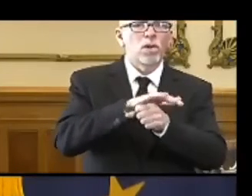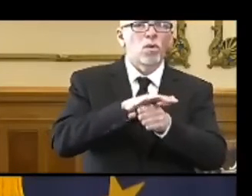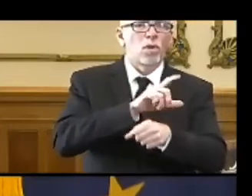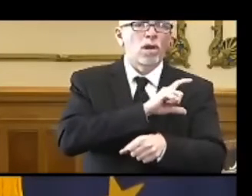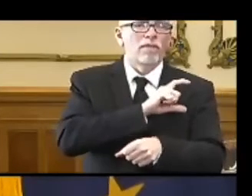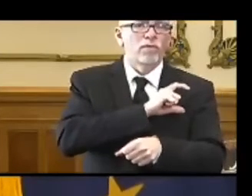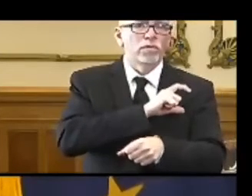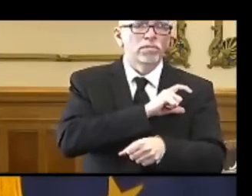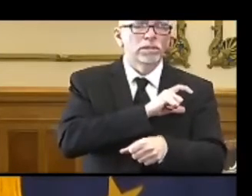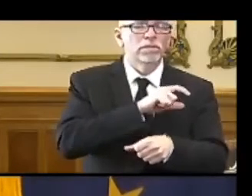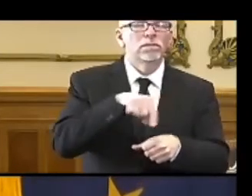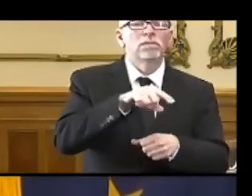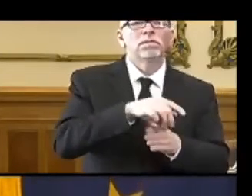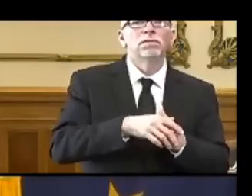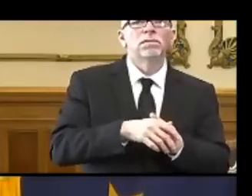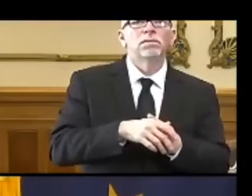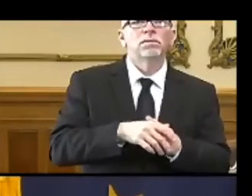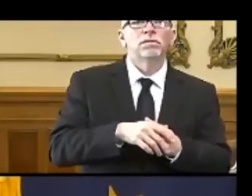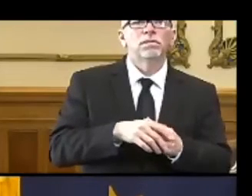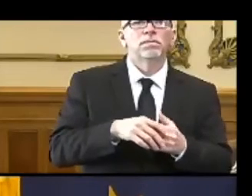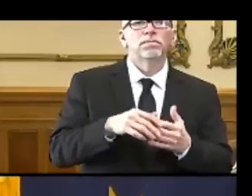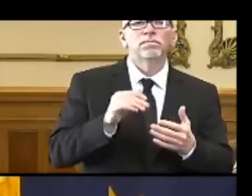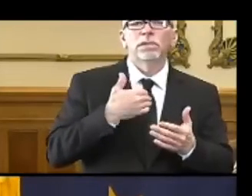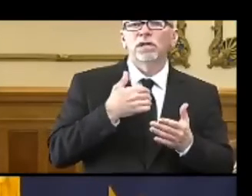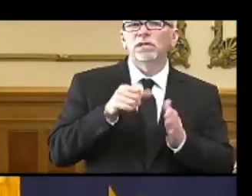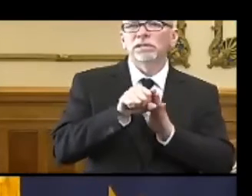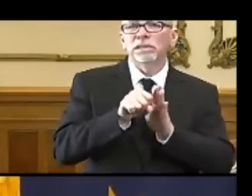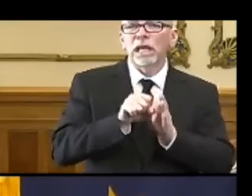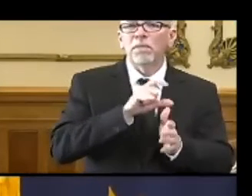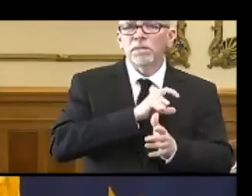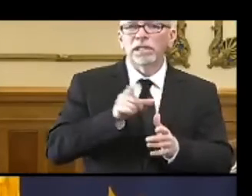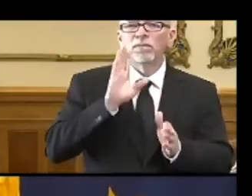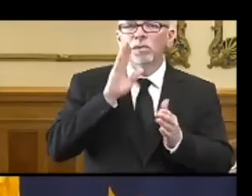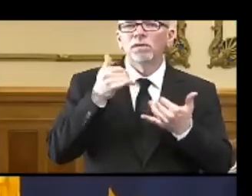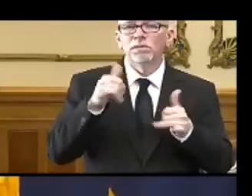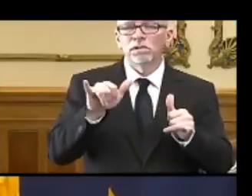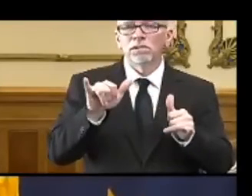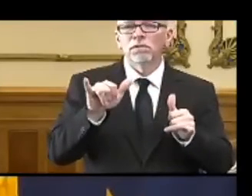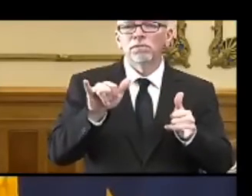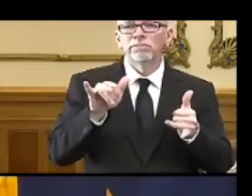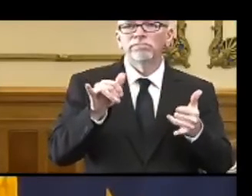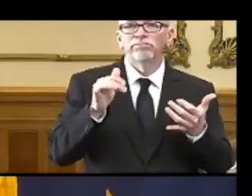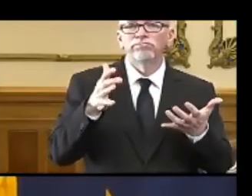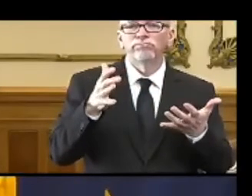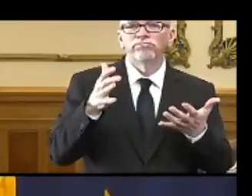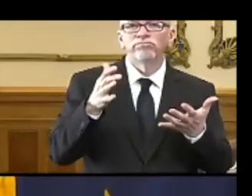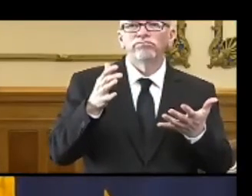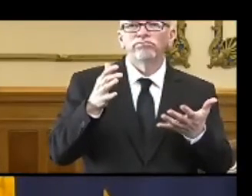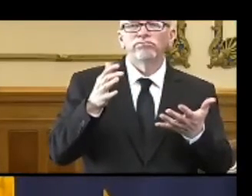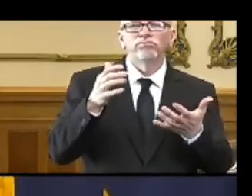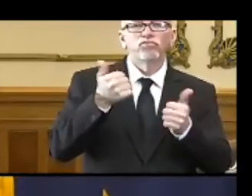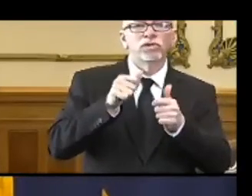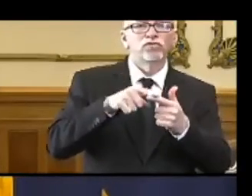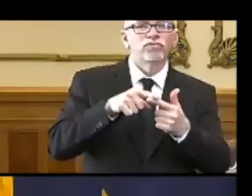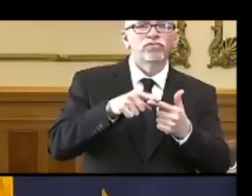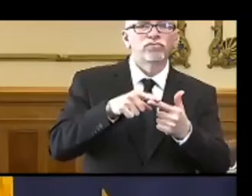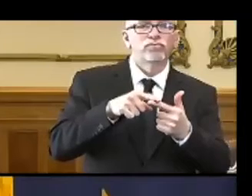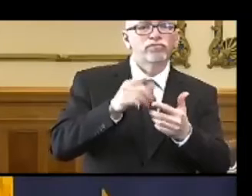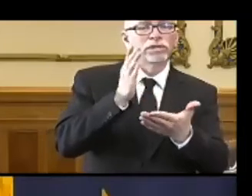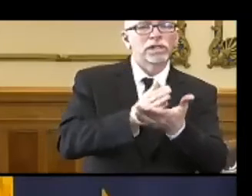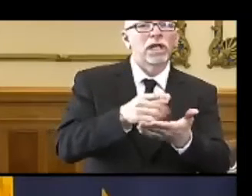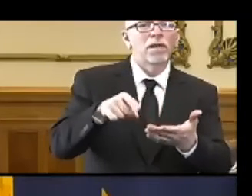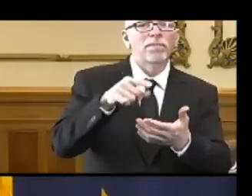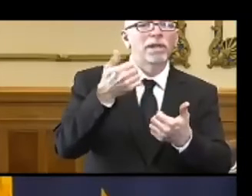law enforcement, as you know, our state police will continue to in these domestic disputes, as we